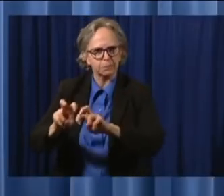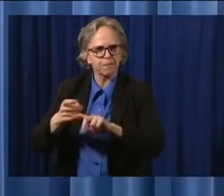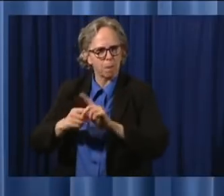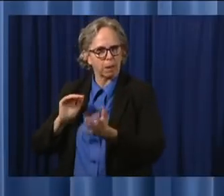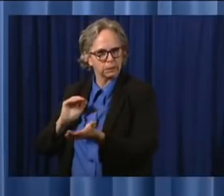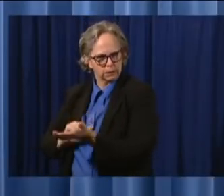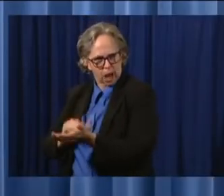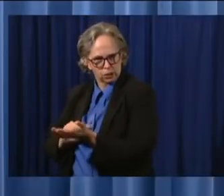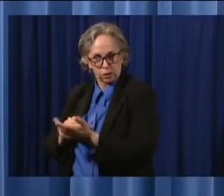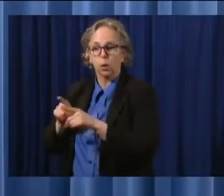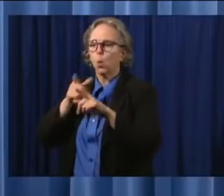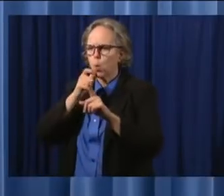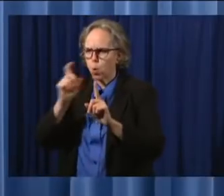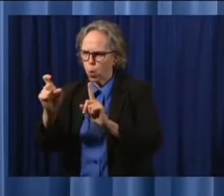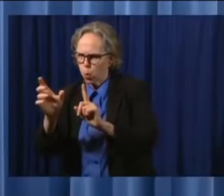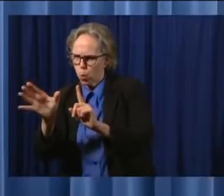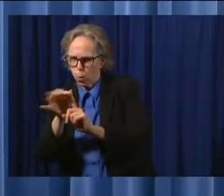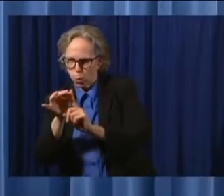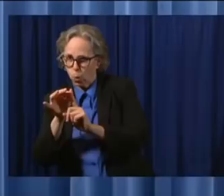take the test